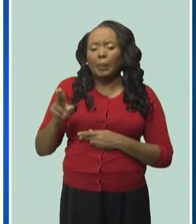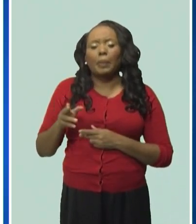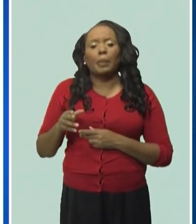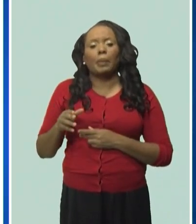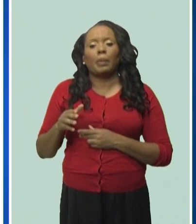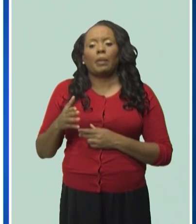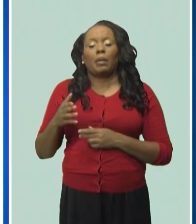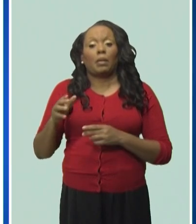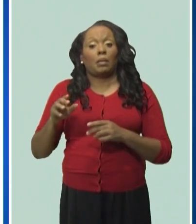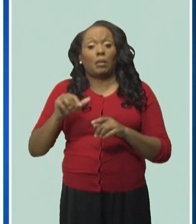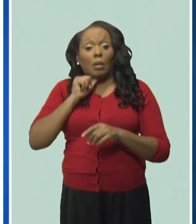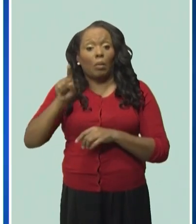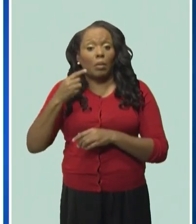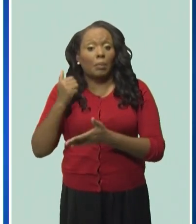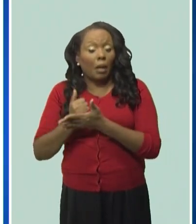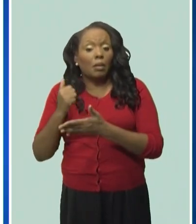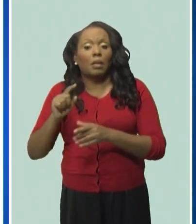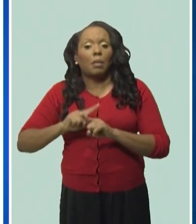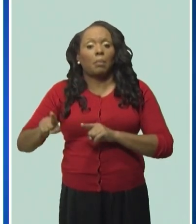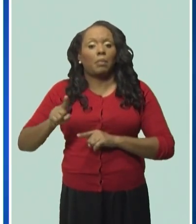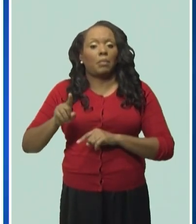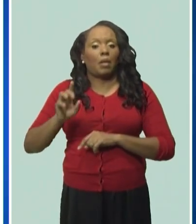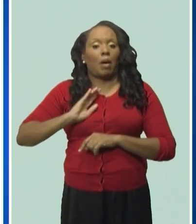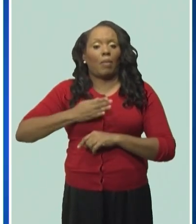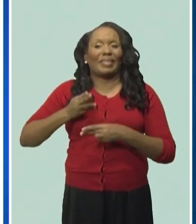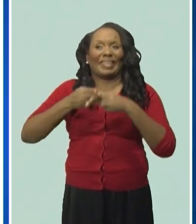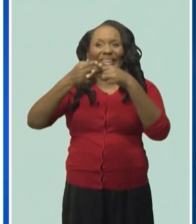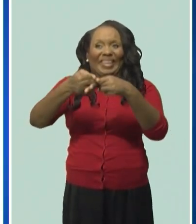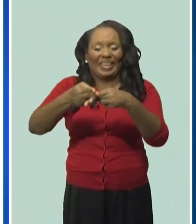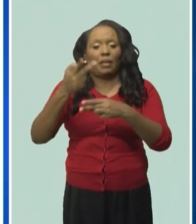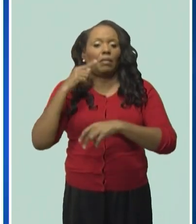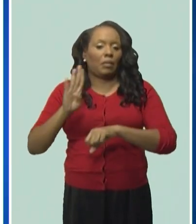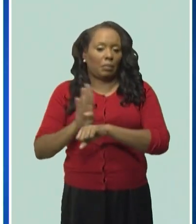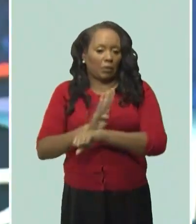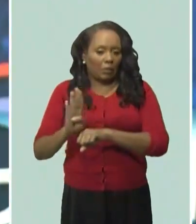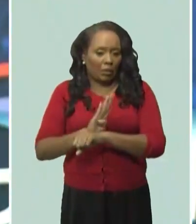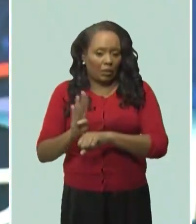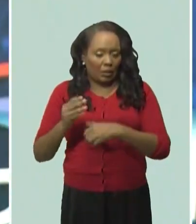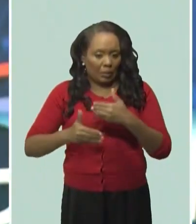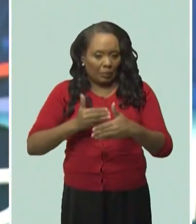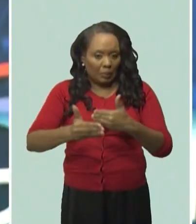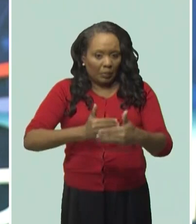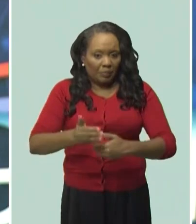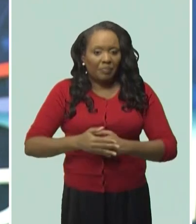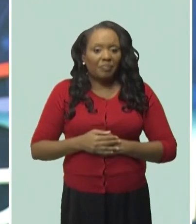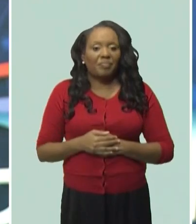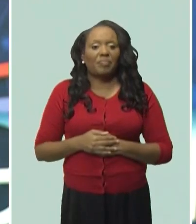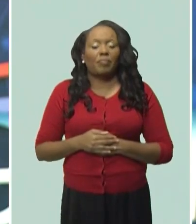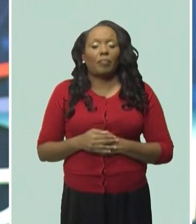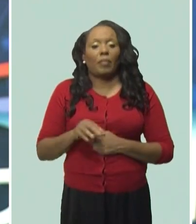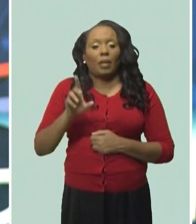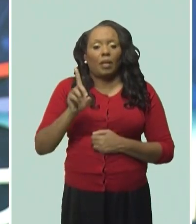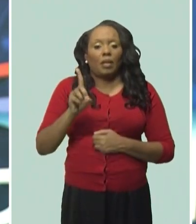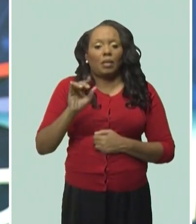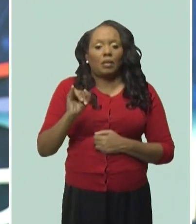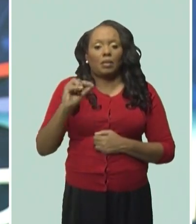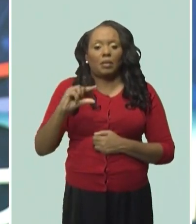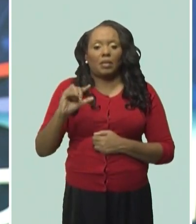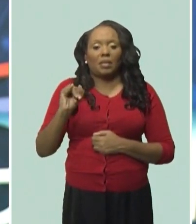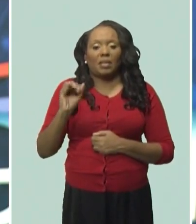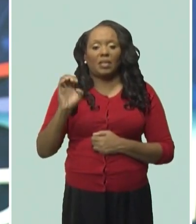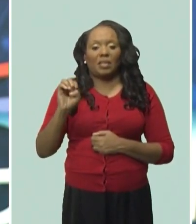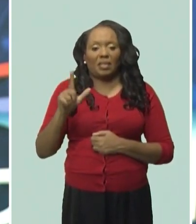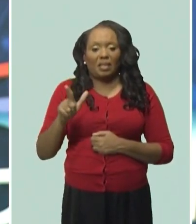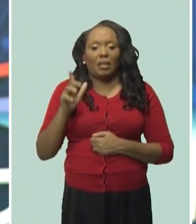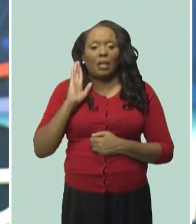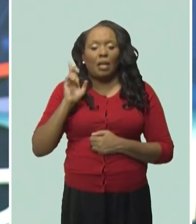but also in relation to our reputation as a domicile for business. Telecommunications provider Digicel will